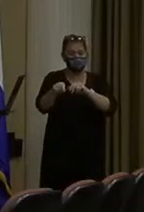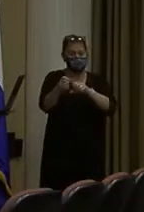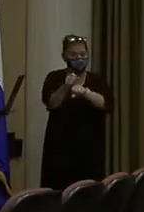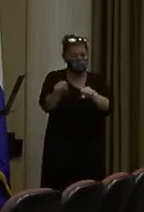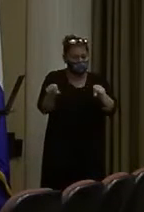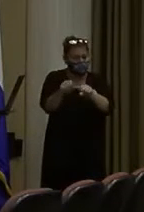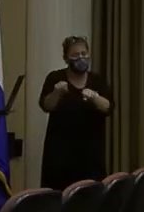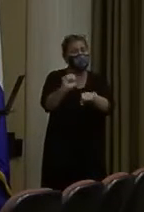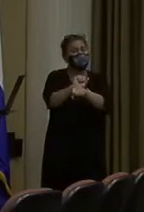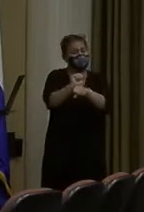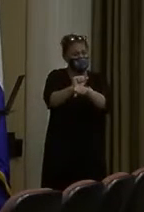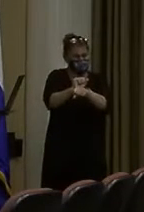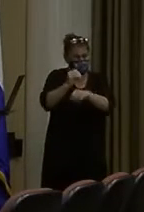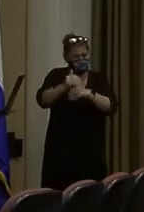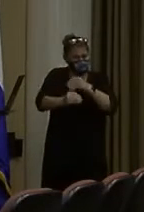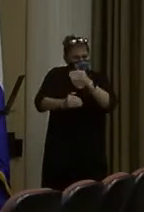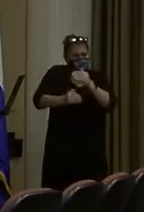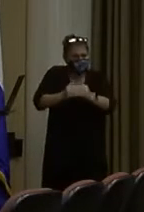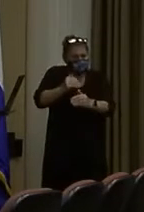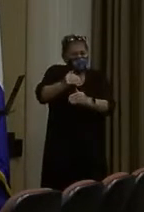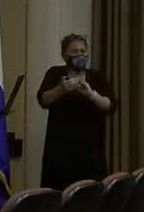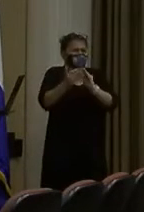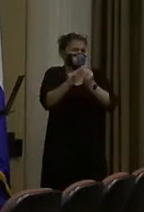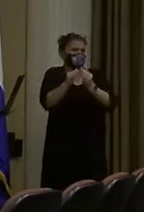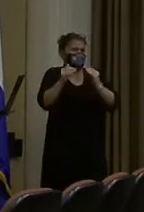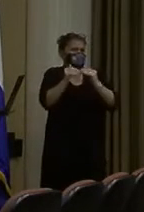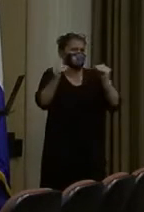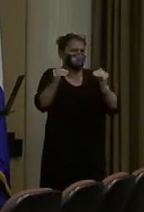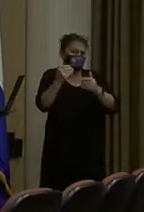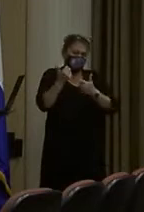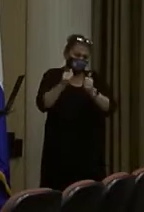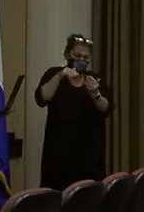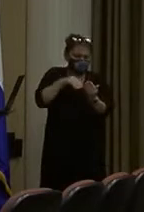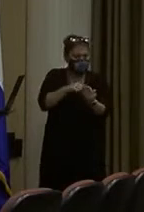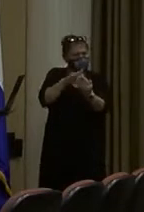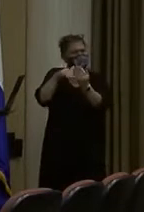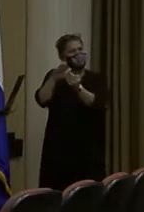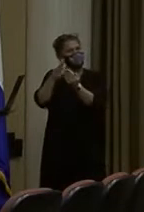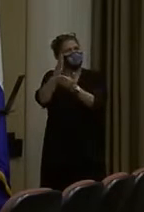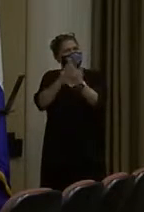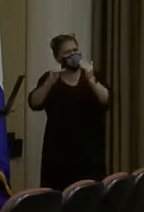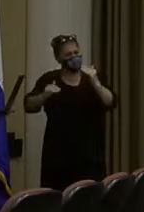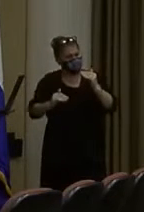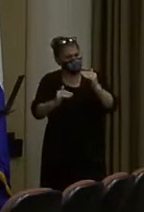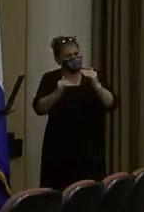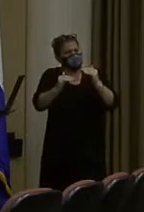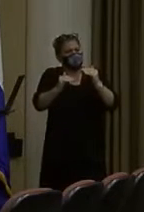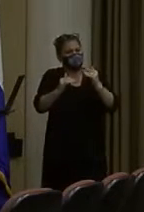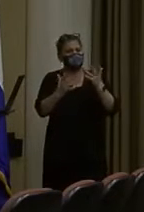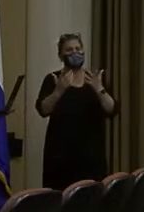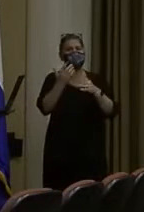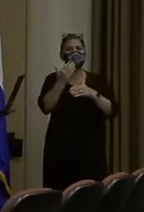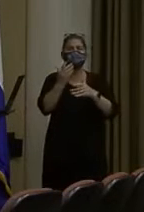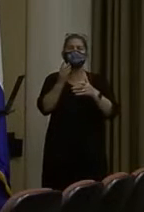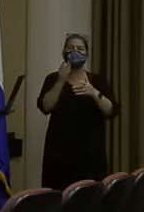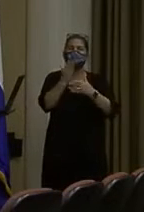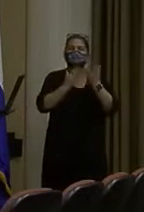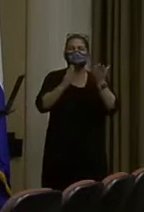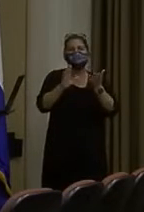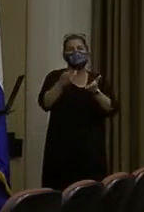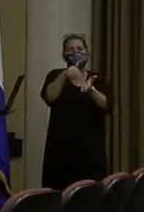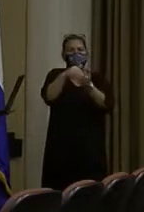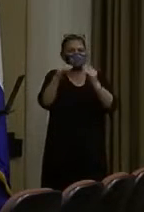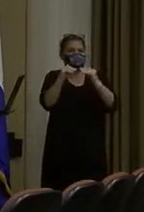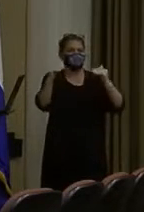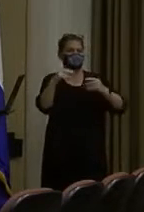been working, right, at this community level, working to address some of those mid-level issues